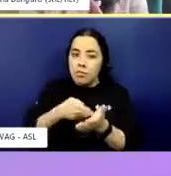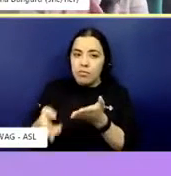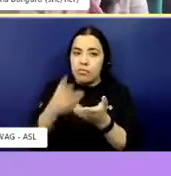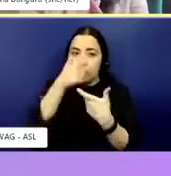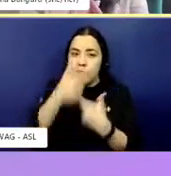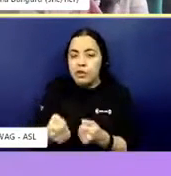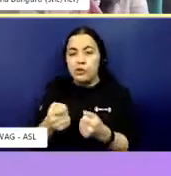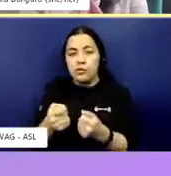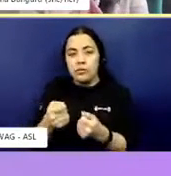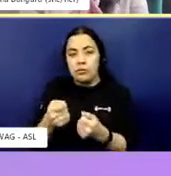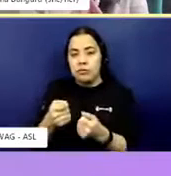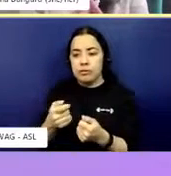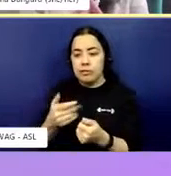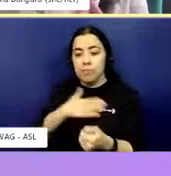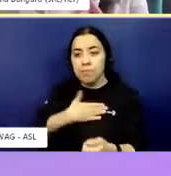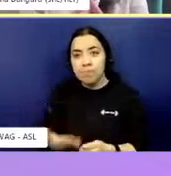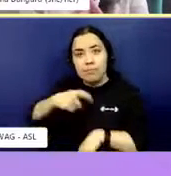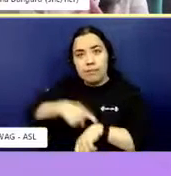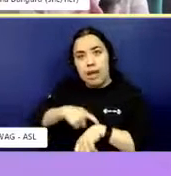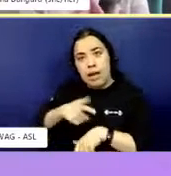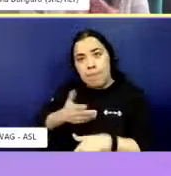else's success.